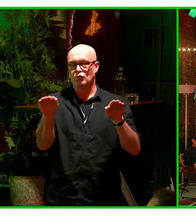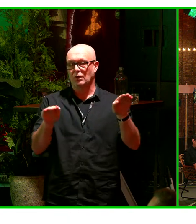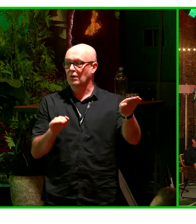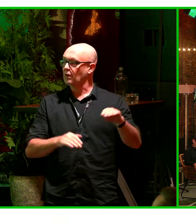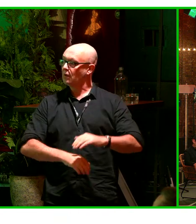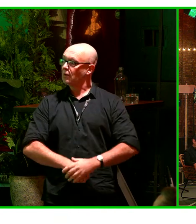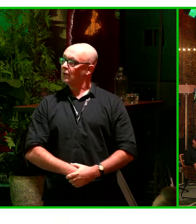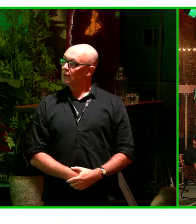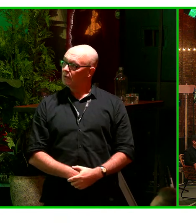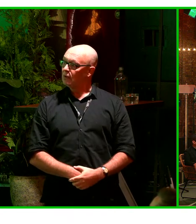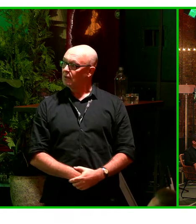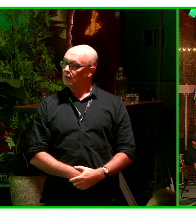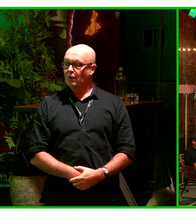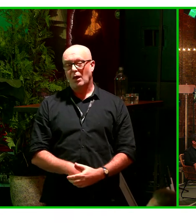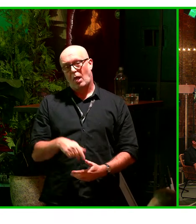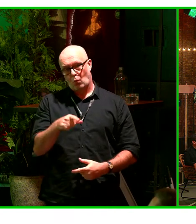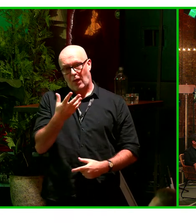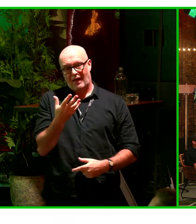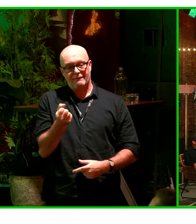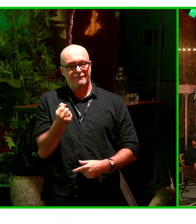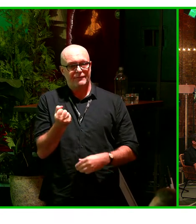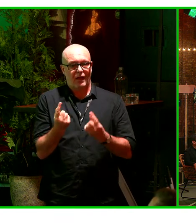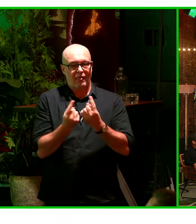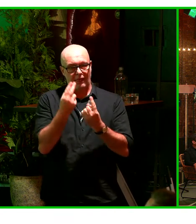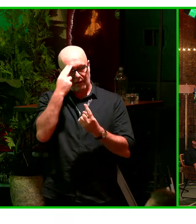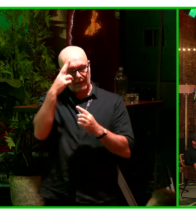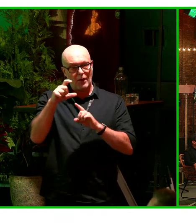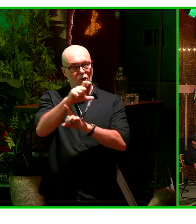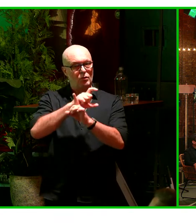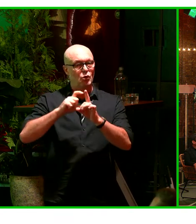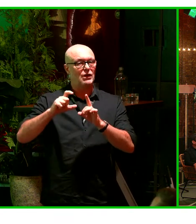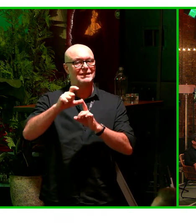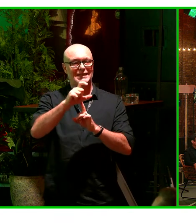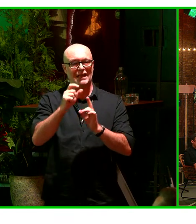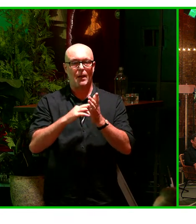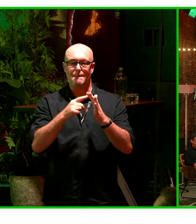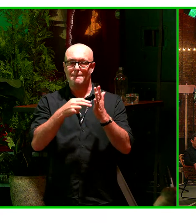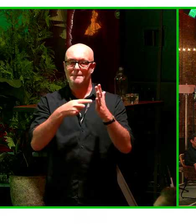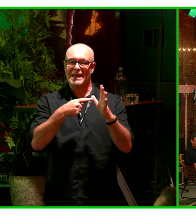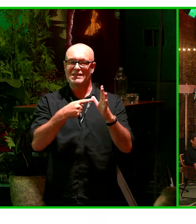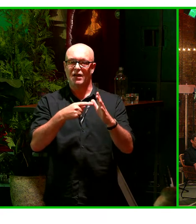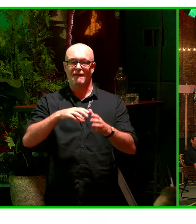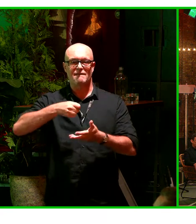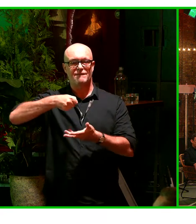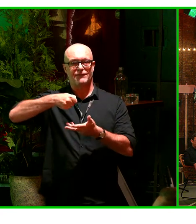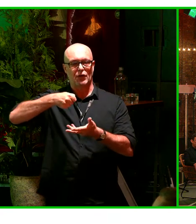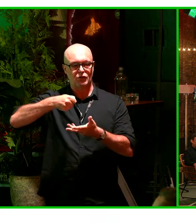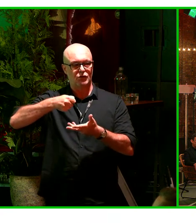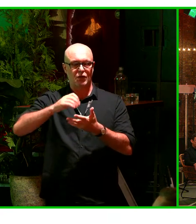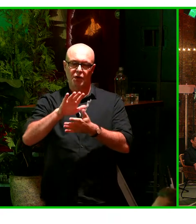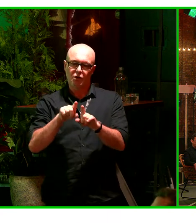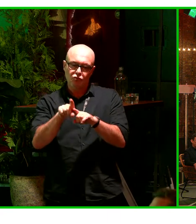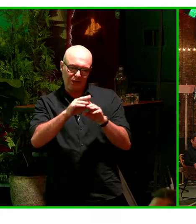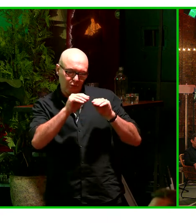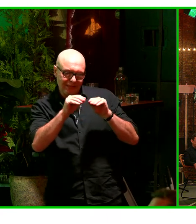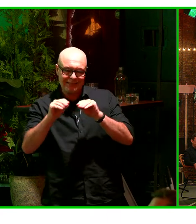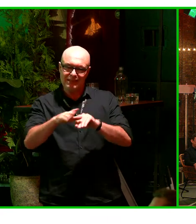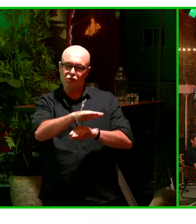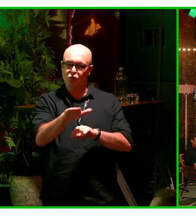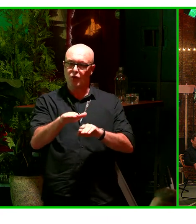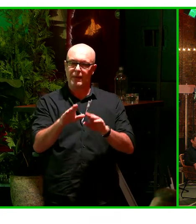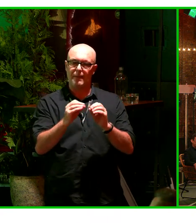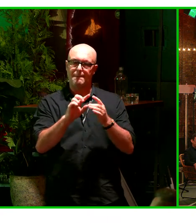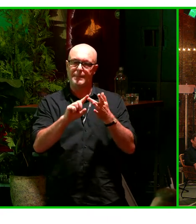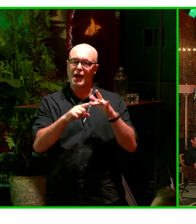on the screen, but we've got something called a Community Environmental Fund, where we're educating kids about biodiversity. And we've